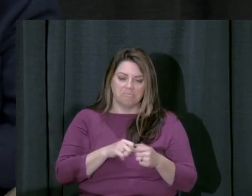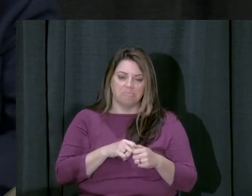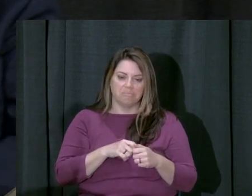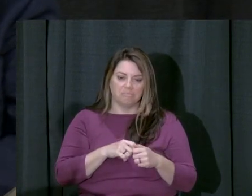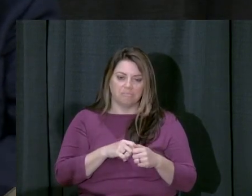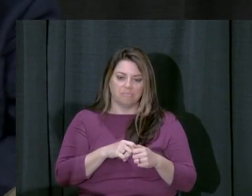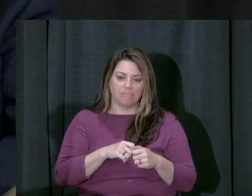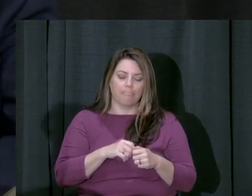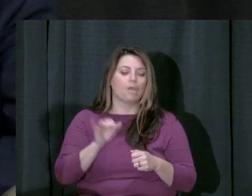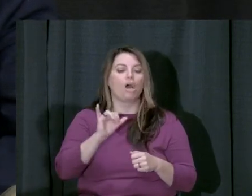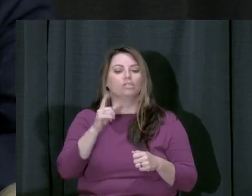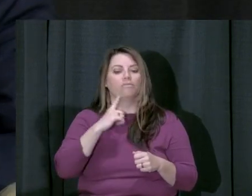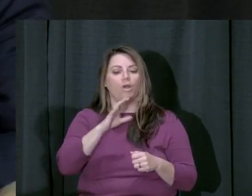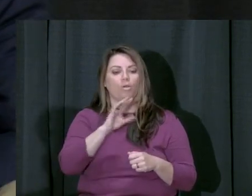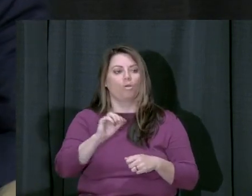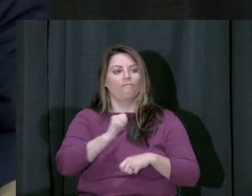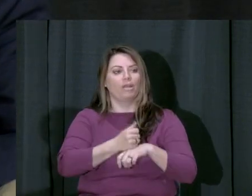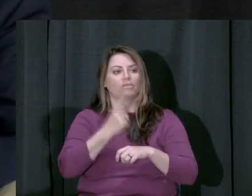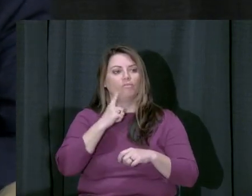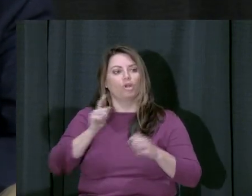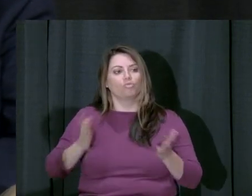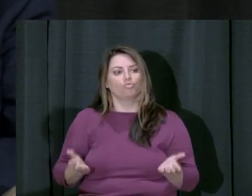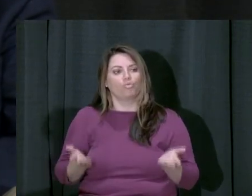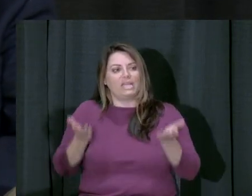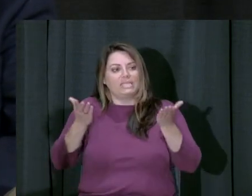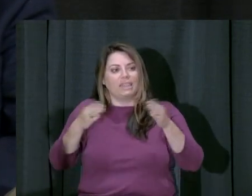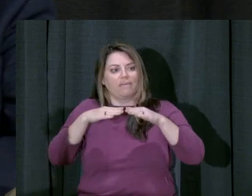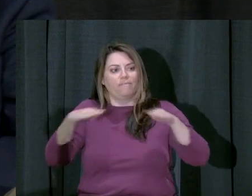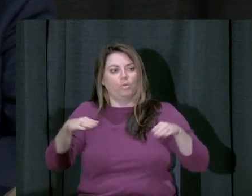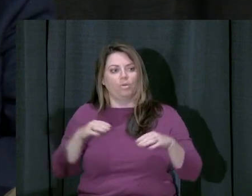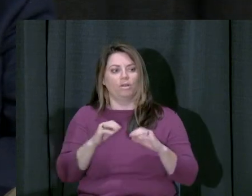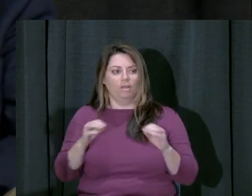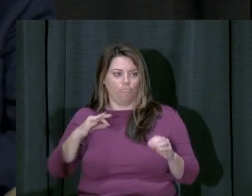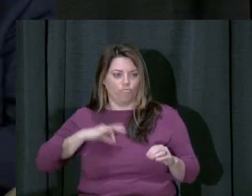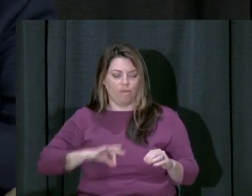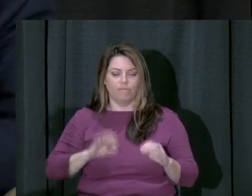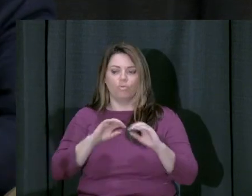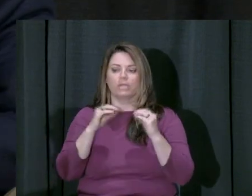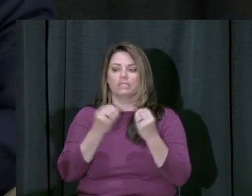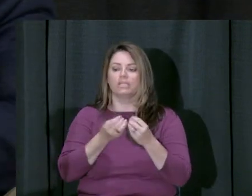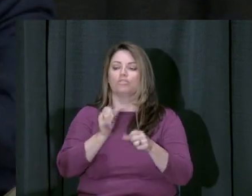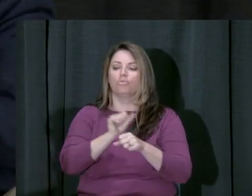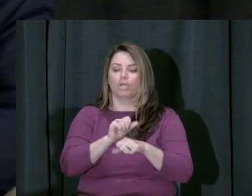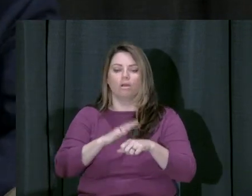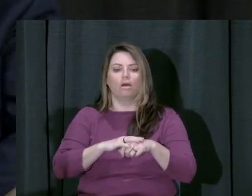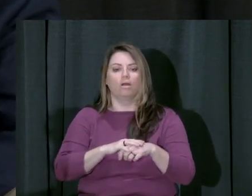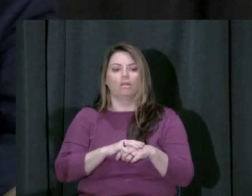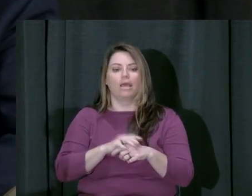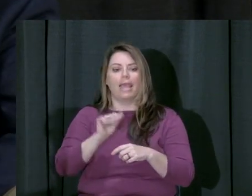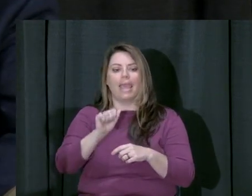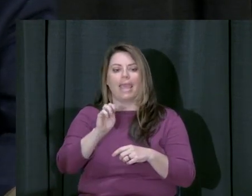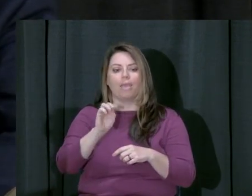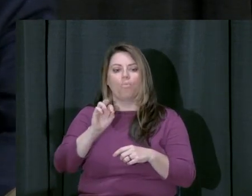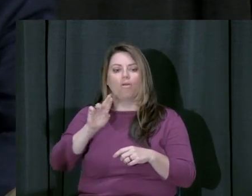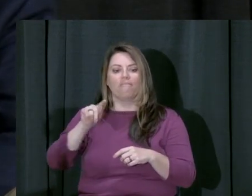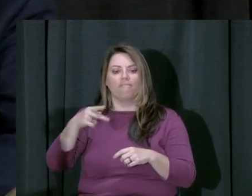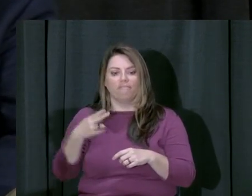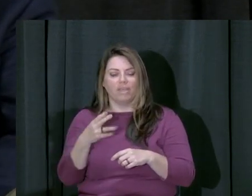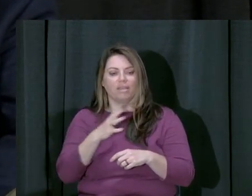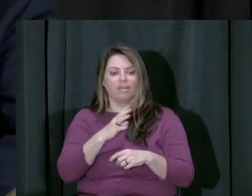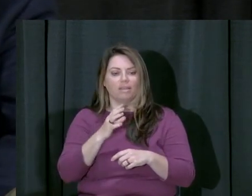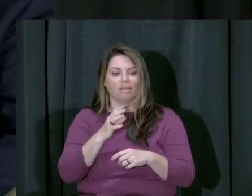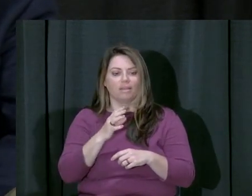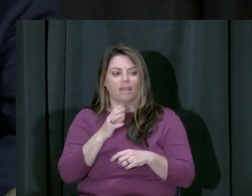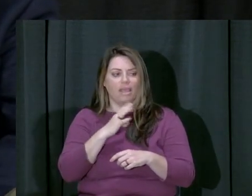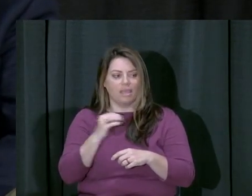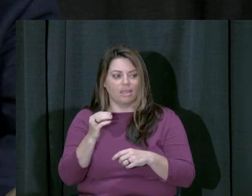One of the co-founders of Raising the Floor, a nonprofit organization that's working on Amorphic and this future of interface